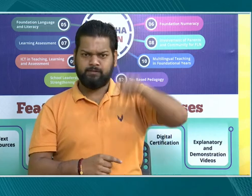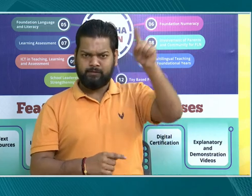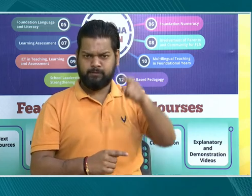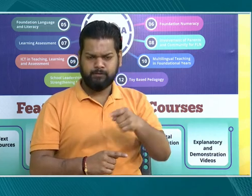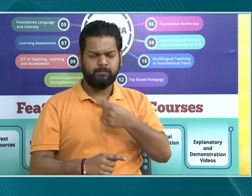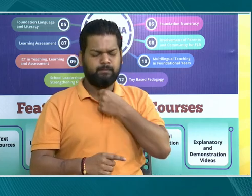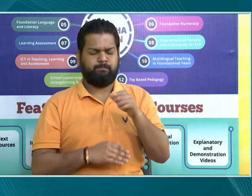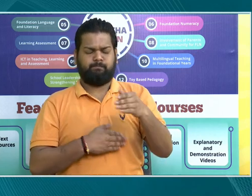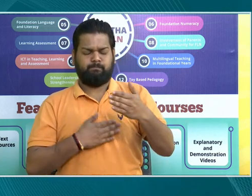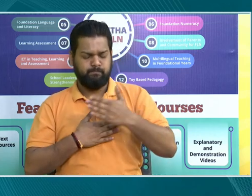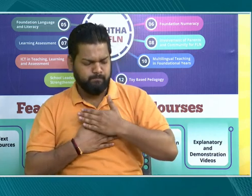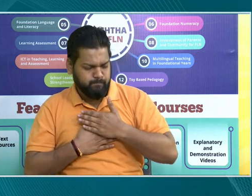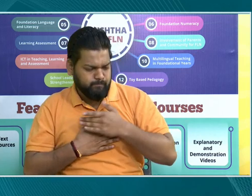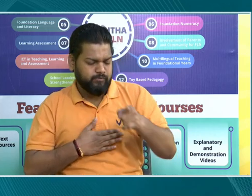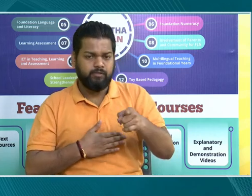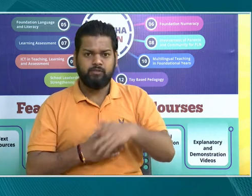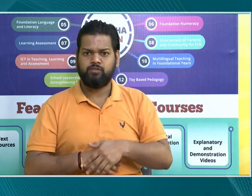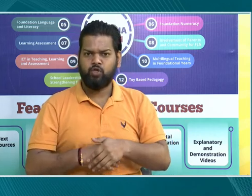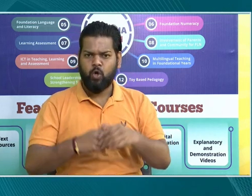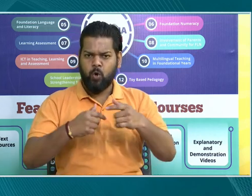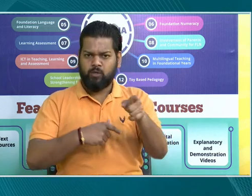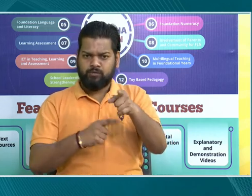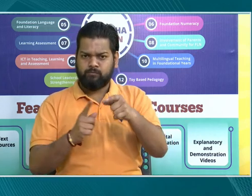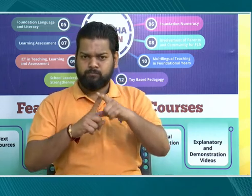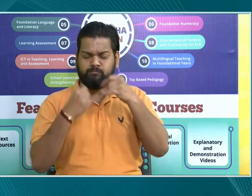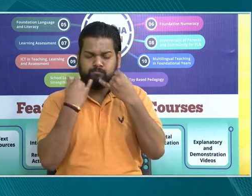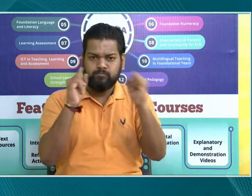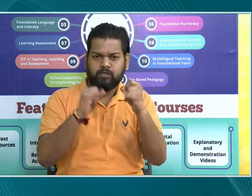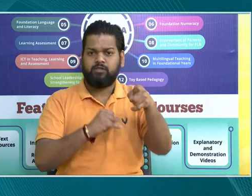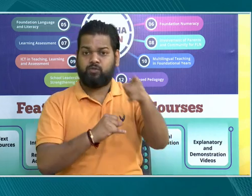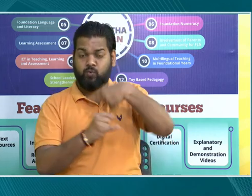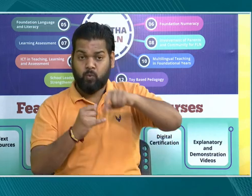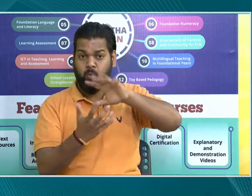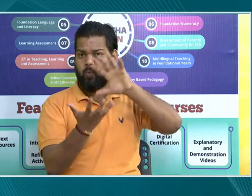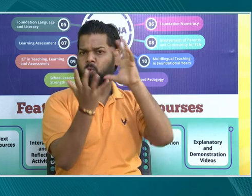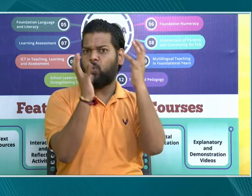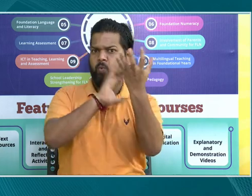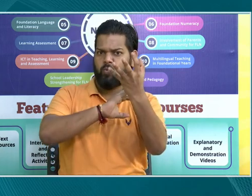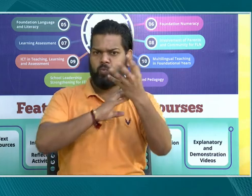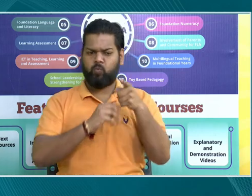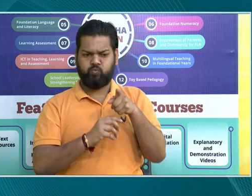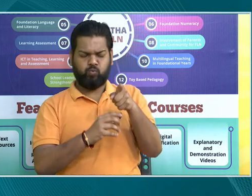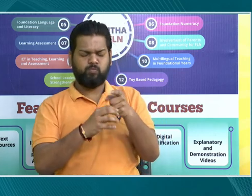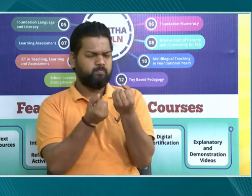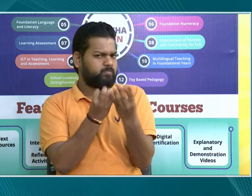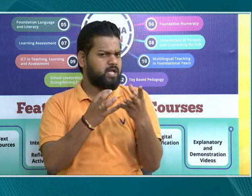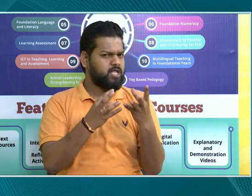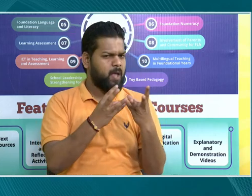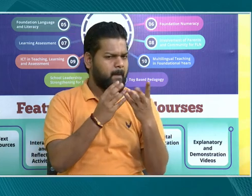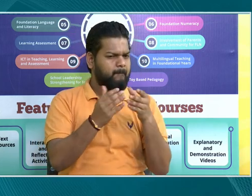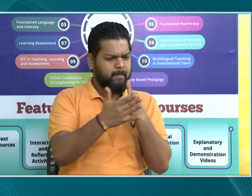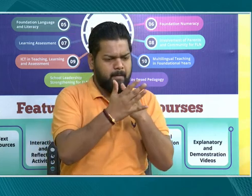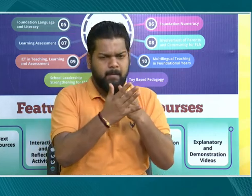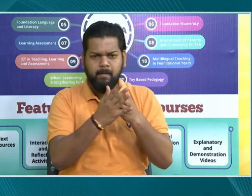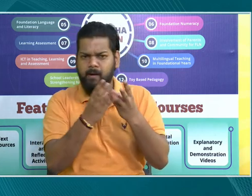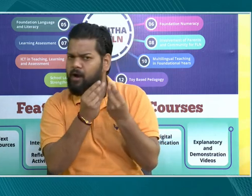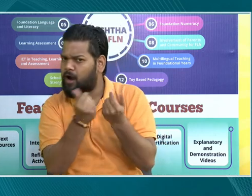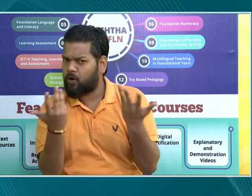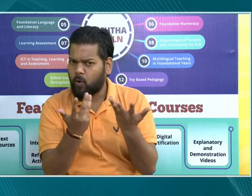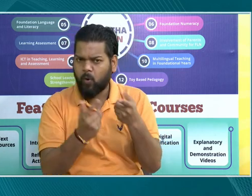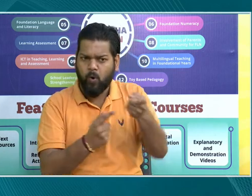multilateralism, India's G20 presidency would be a watershed moment in her history as it seeks to play an important role by